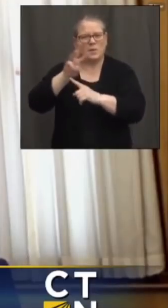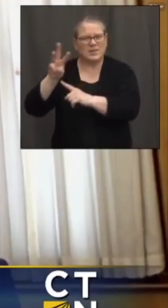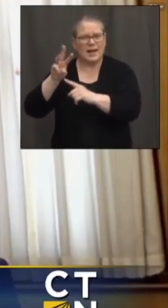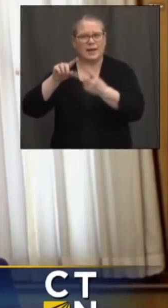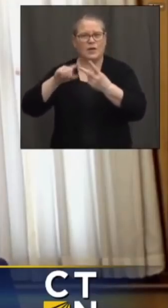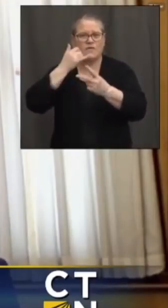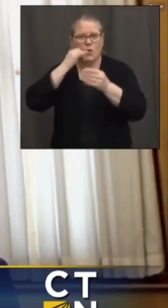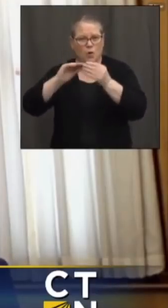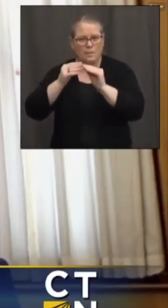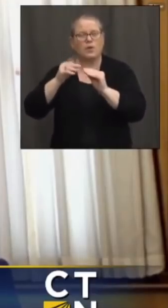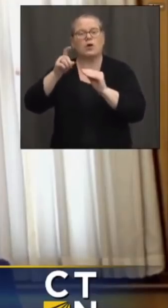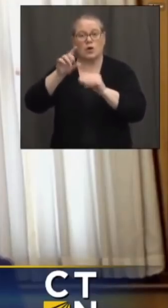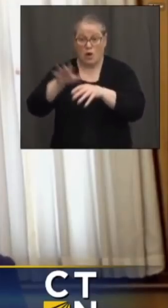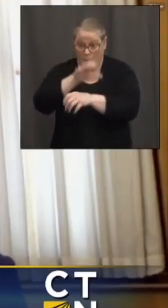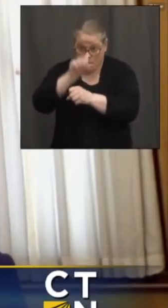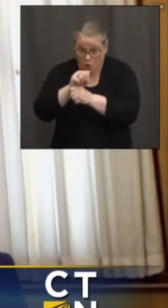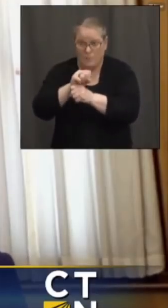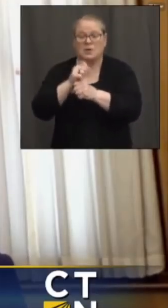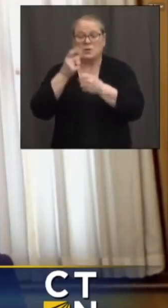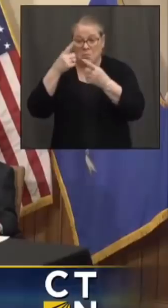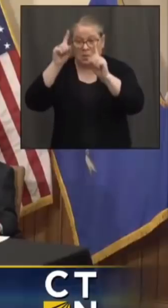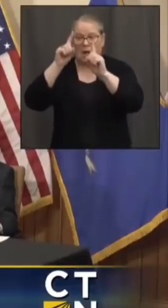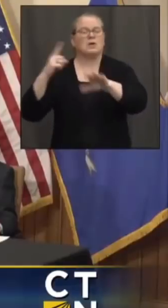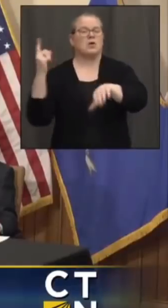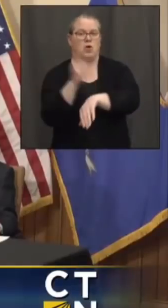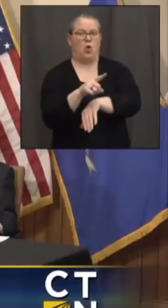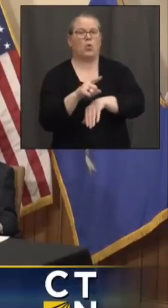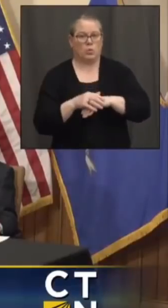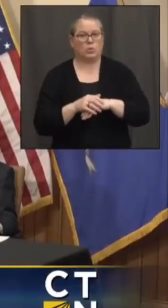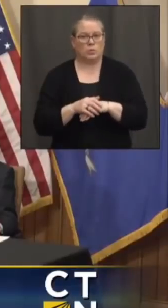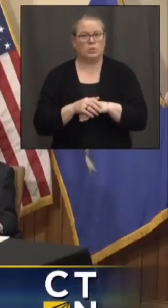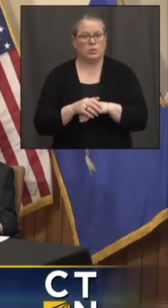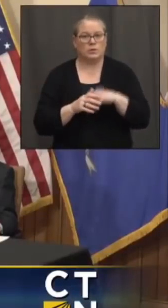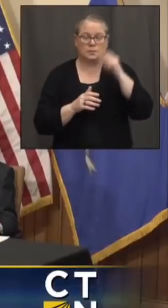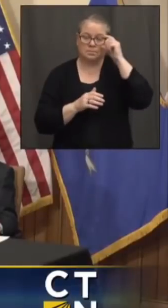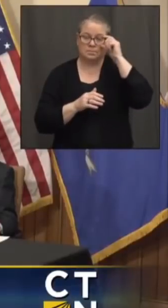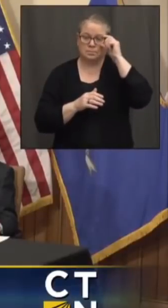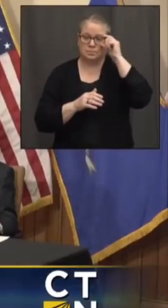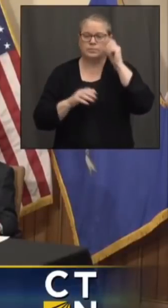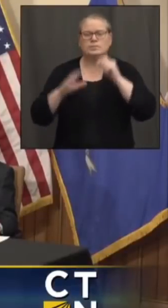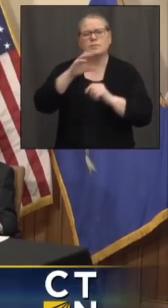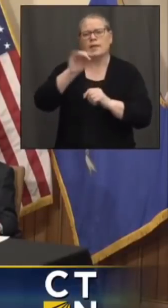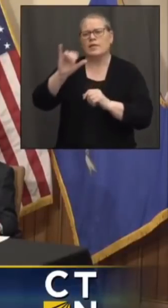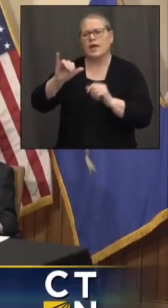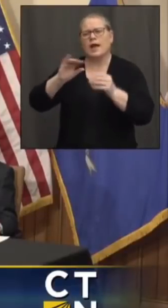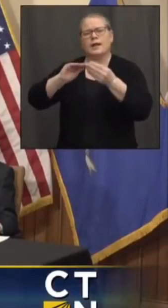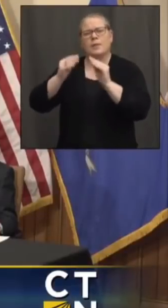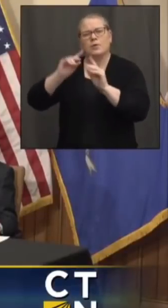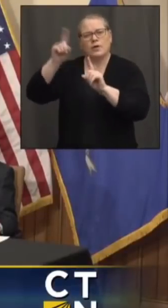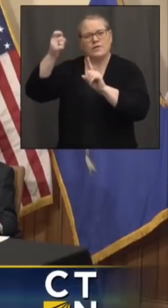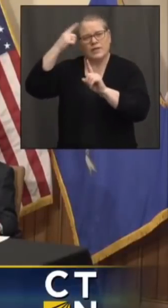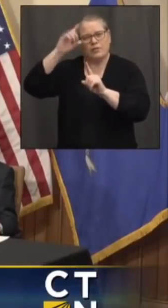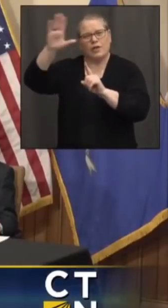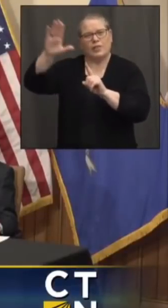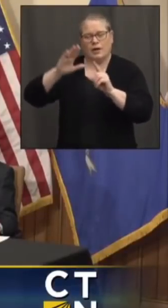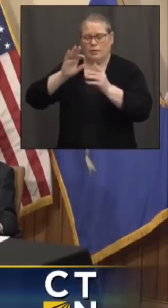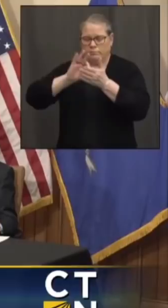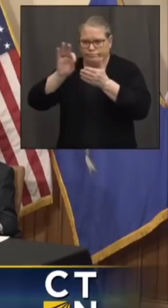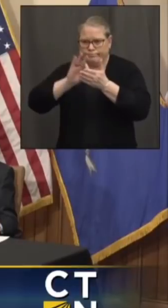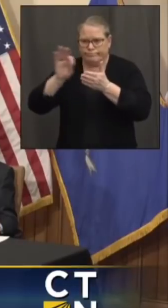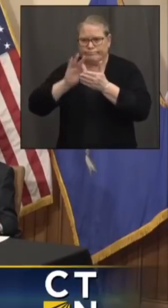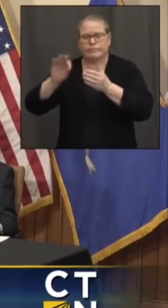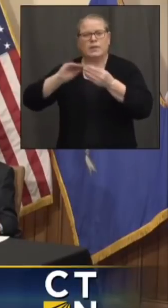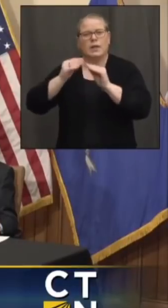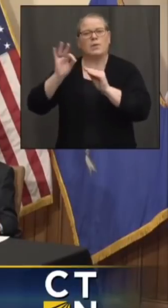phone line, book an appointment, and then you can go. And how are you using the SBI index to target these